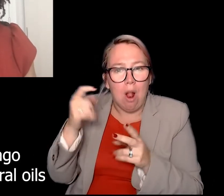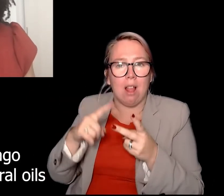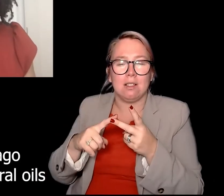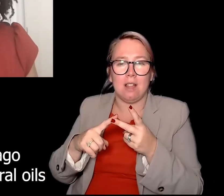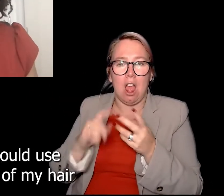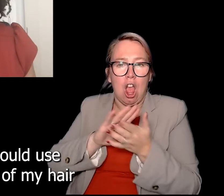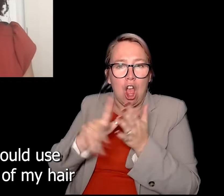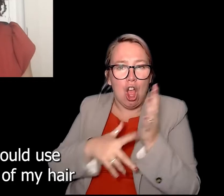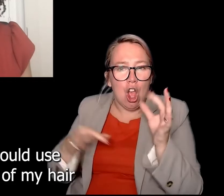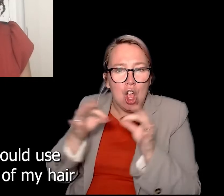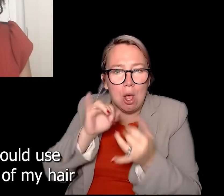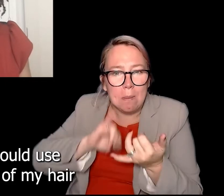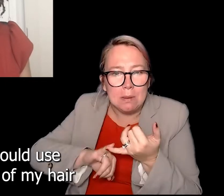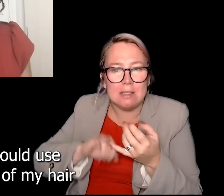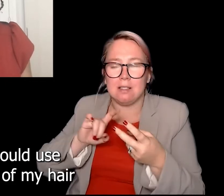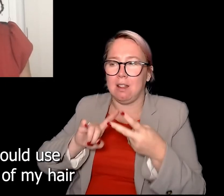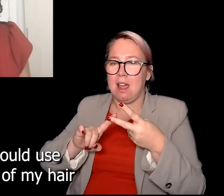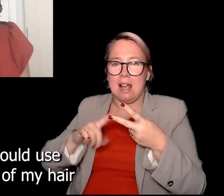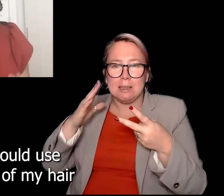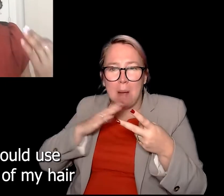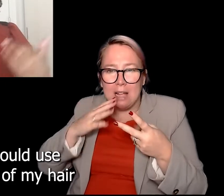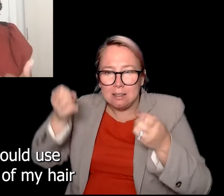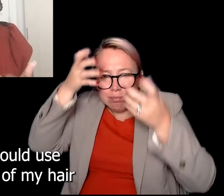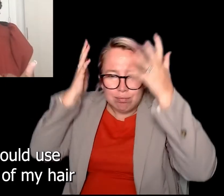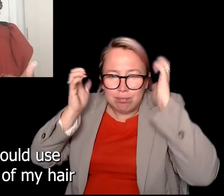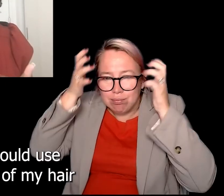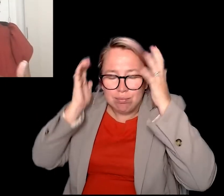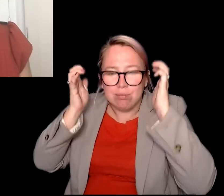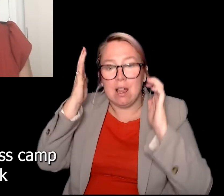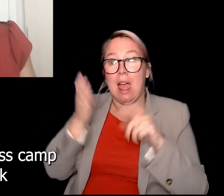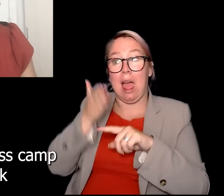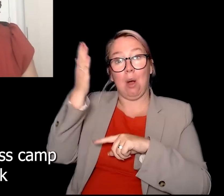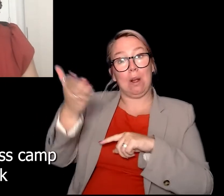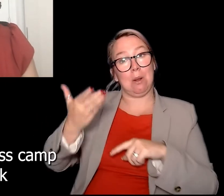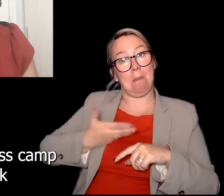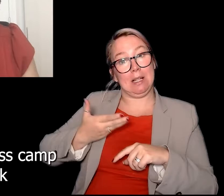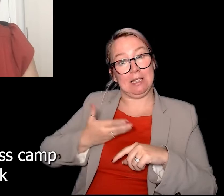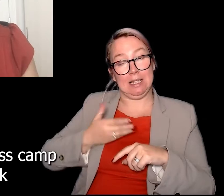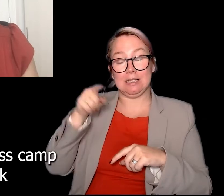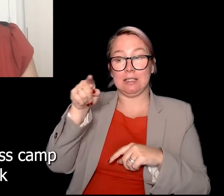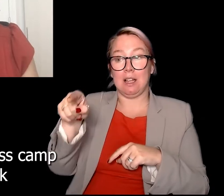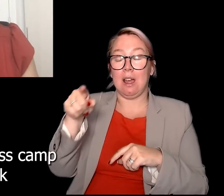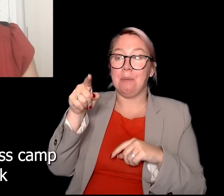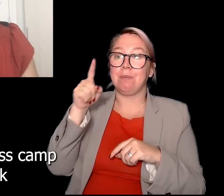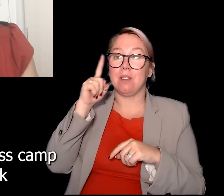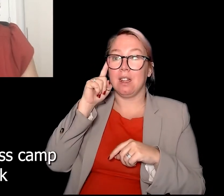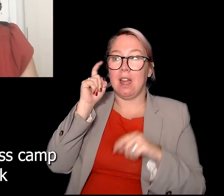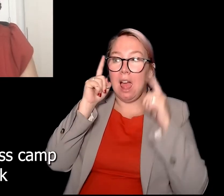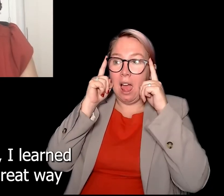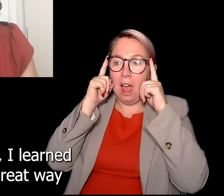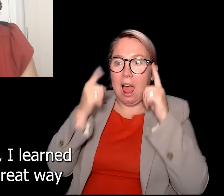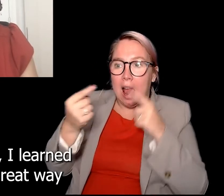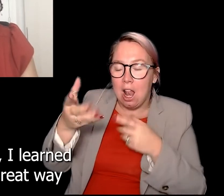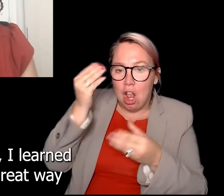find natural oils and herbs and spices that I could use to heal my scalp and take care of my hair. And after attending a business camp hosted by